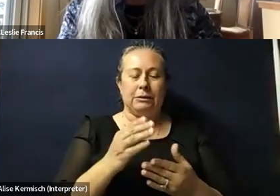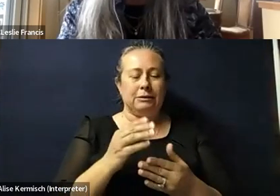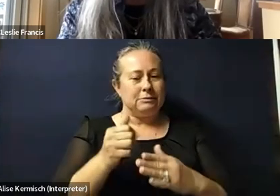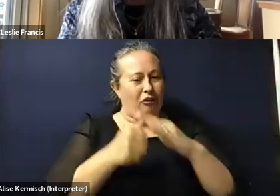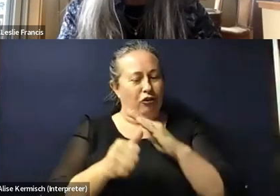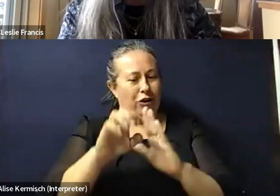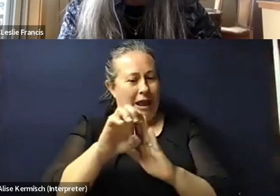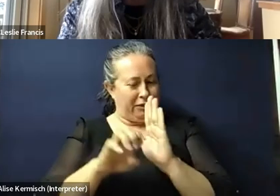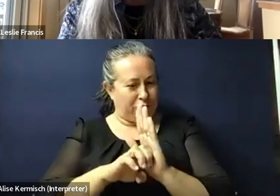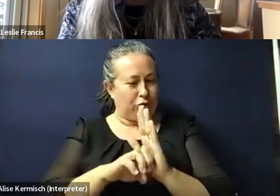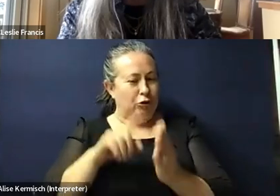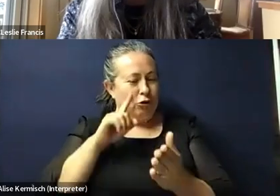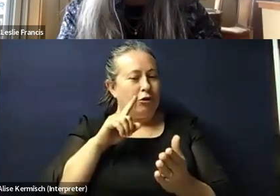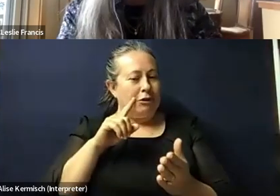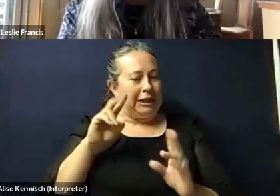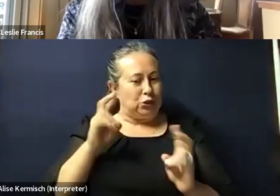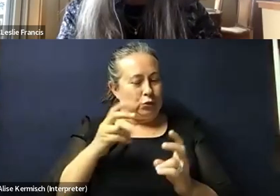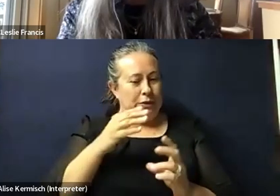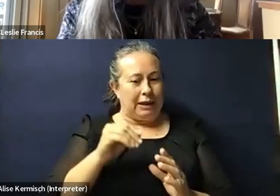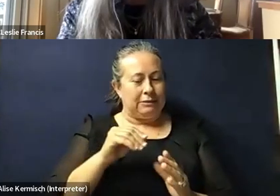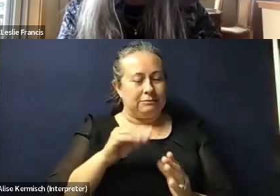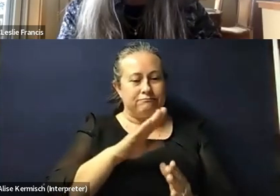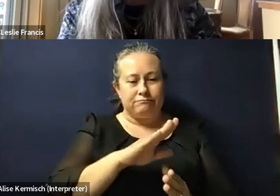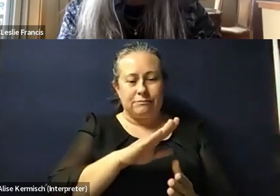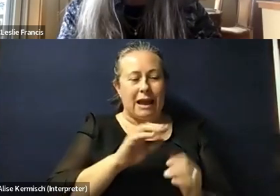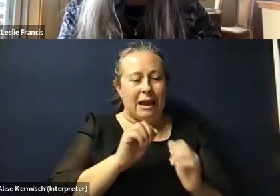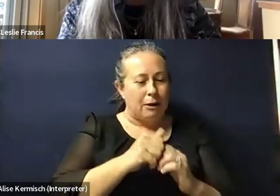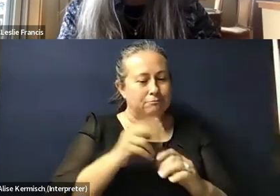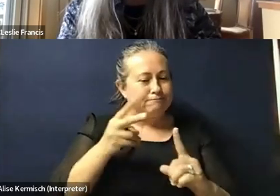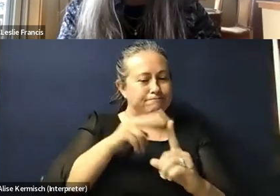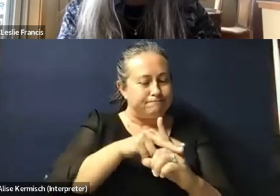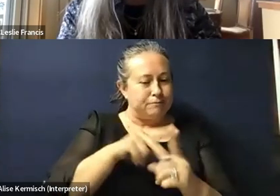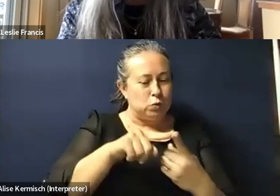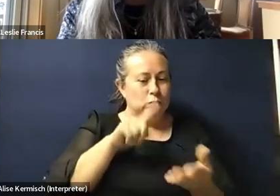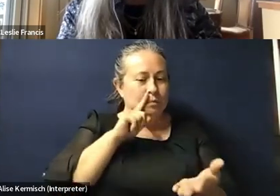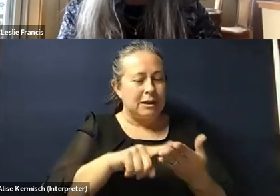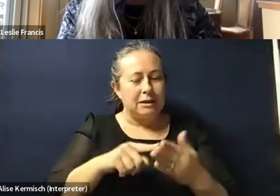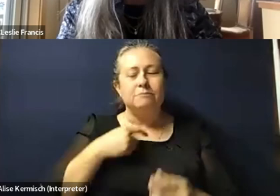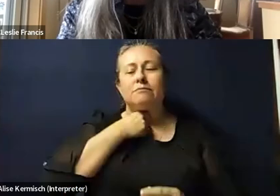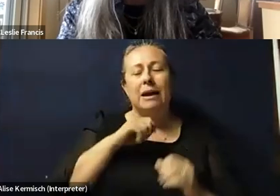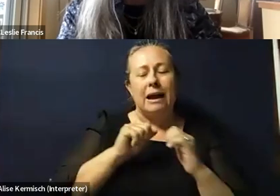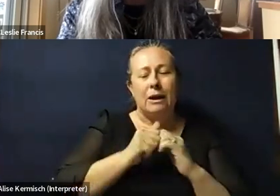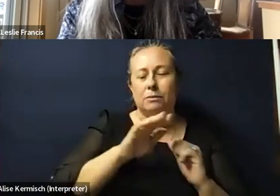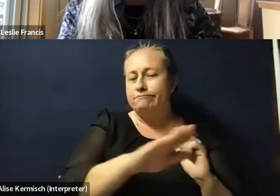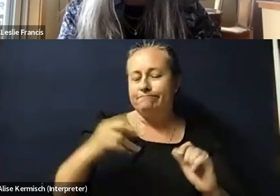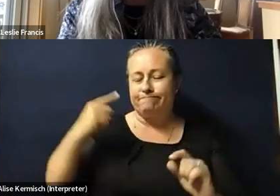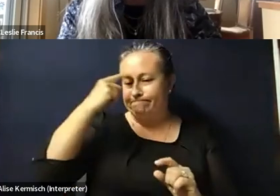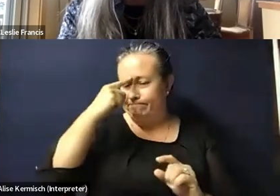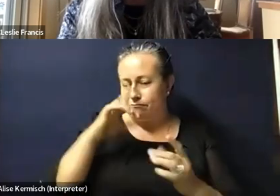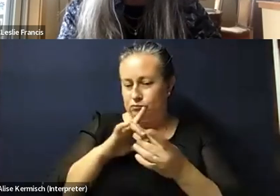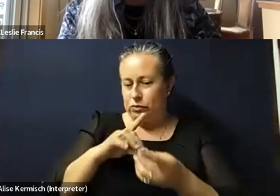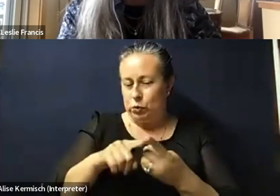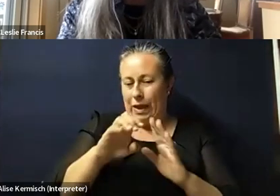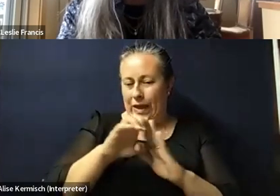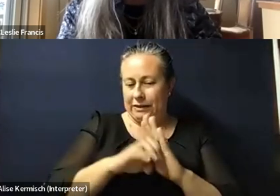research, yes. Interested to hear thoughts on how this might impact on ethics for